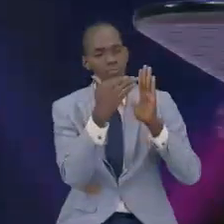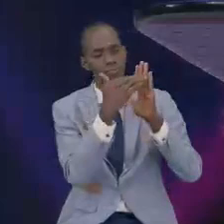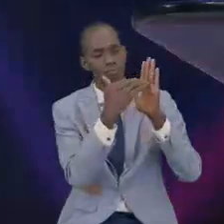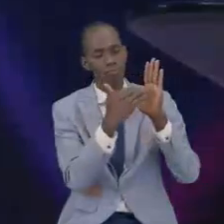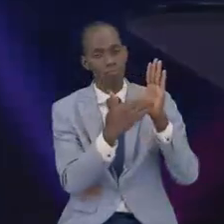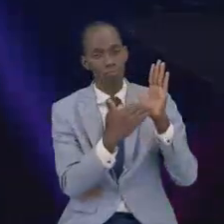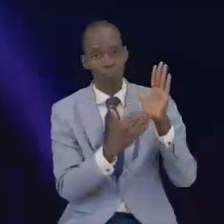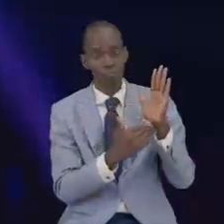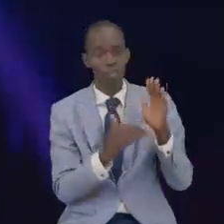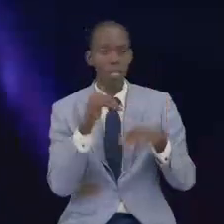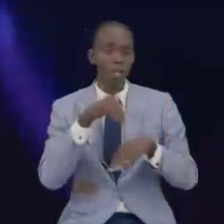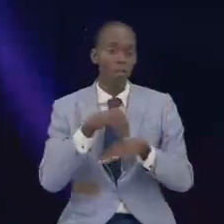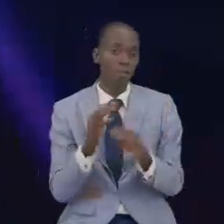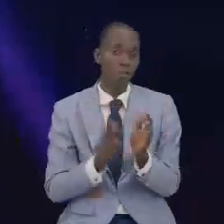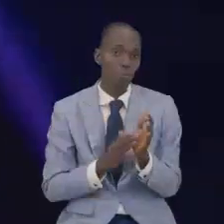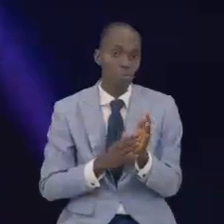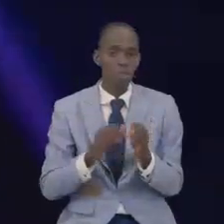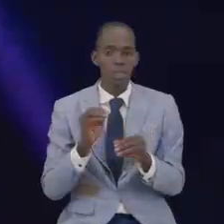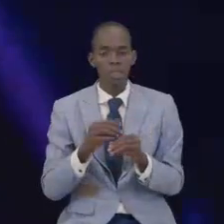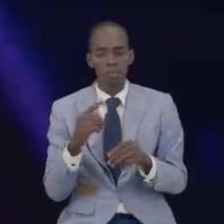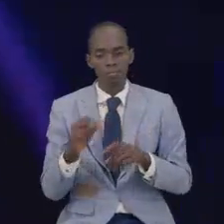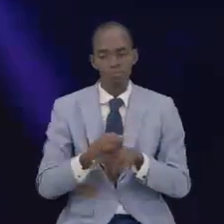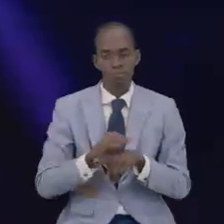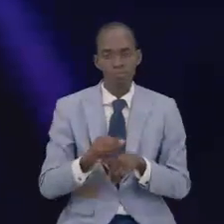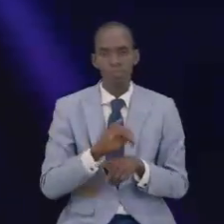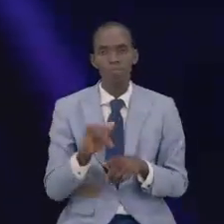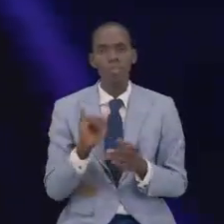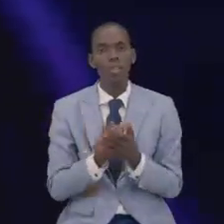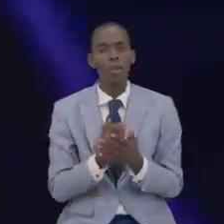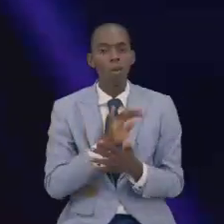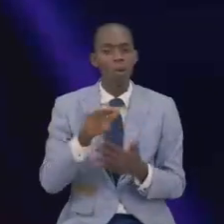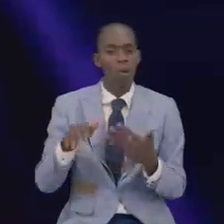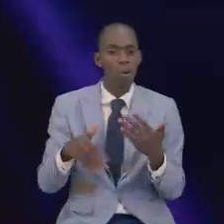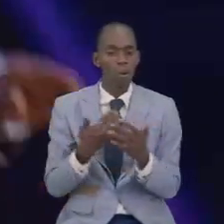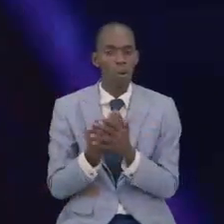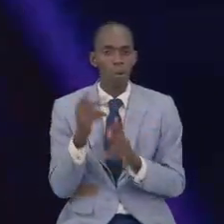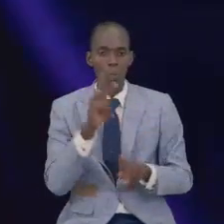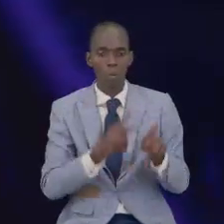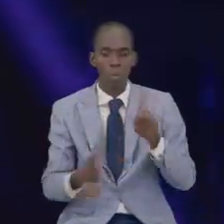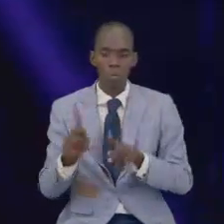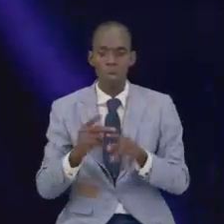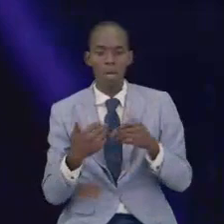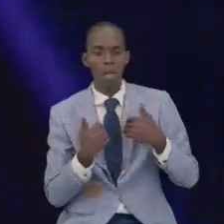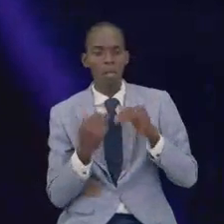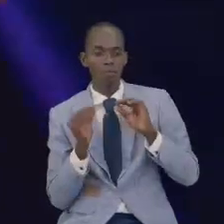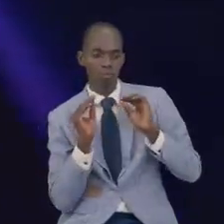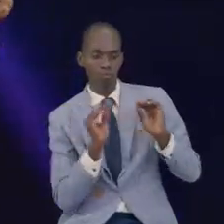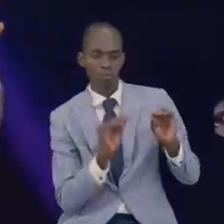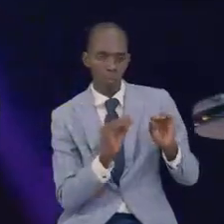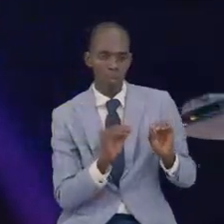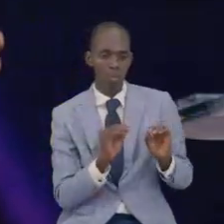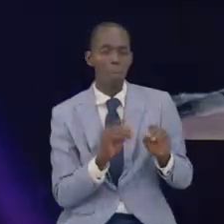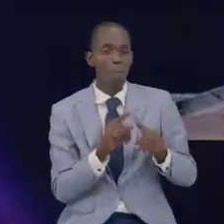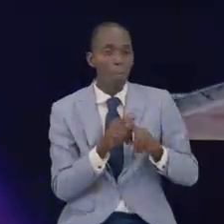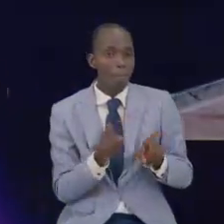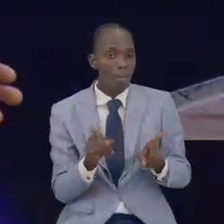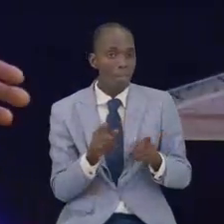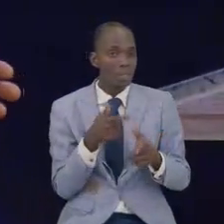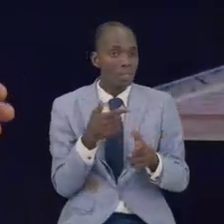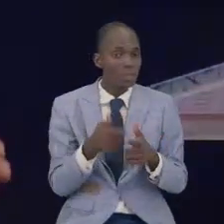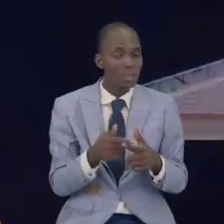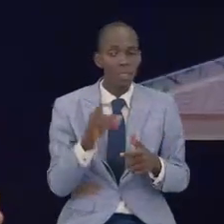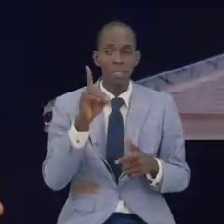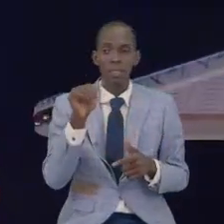school, in their training, that all those people taught them. But then Daniel did not